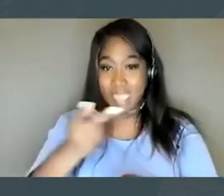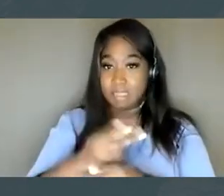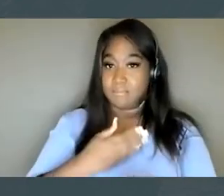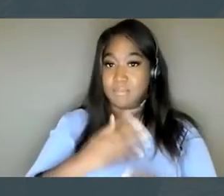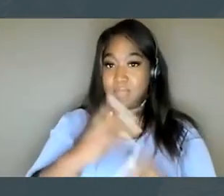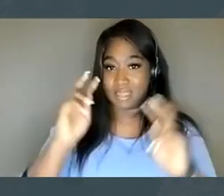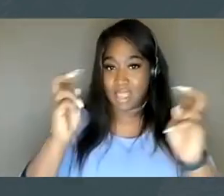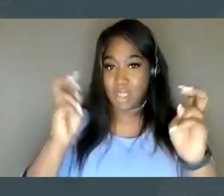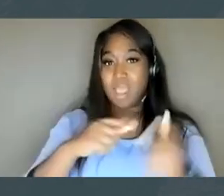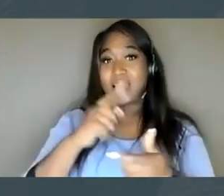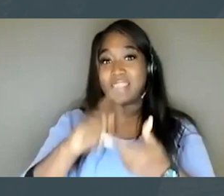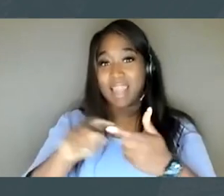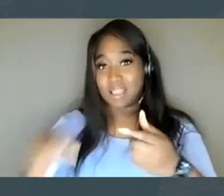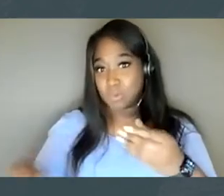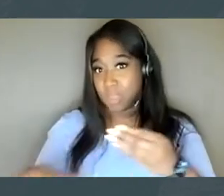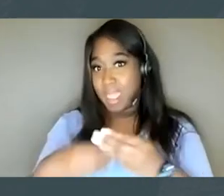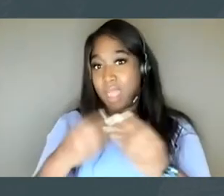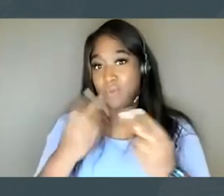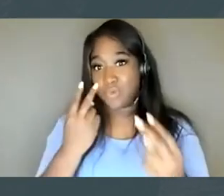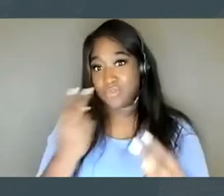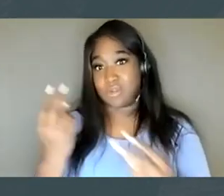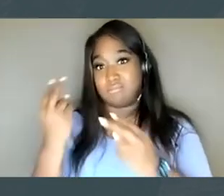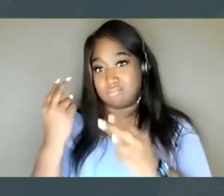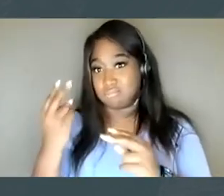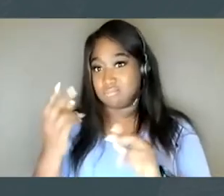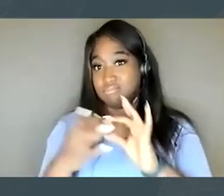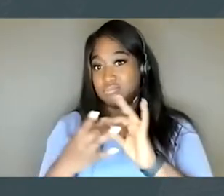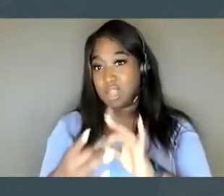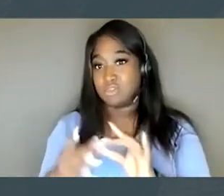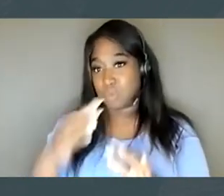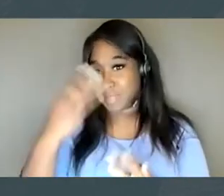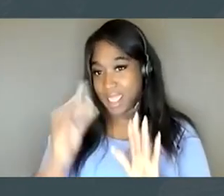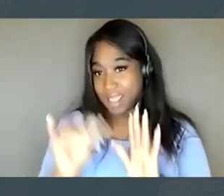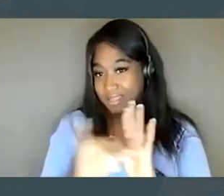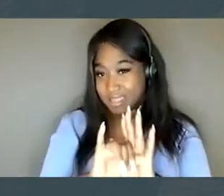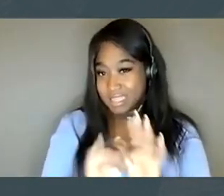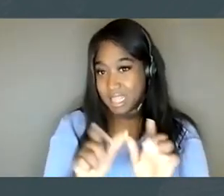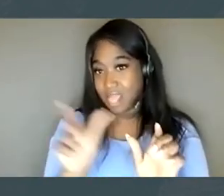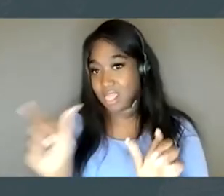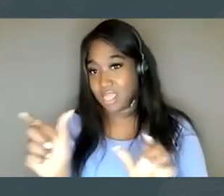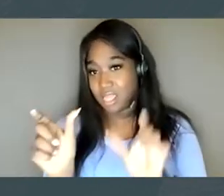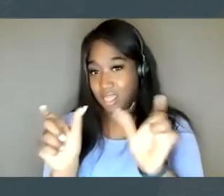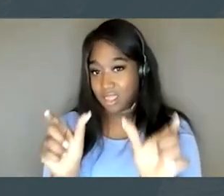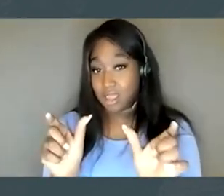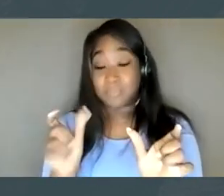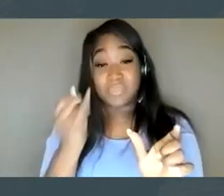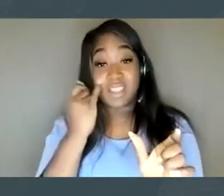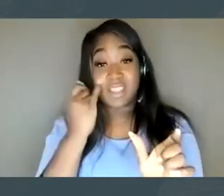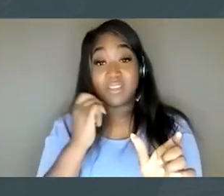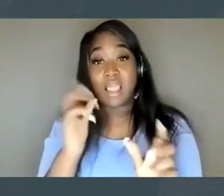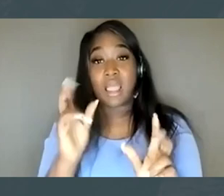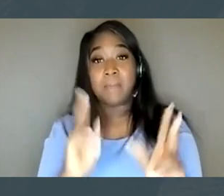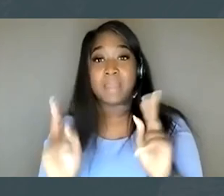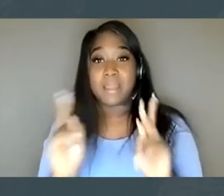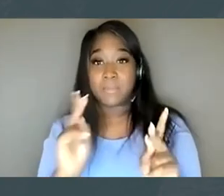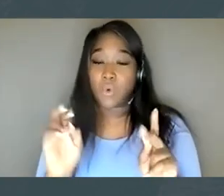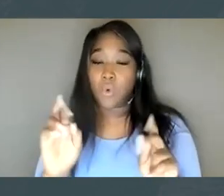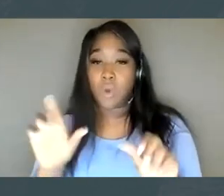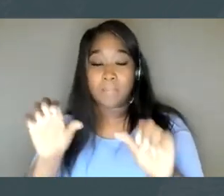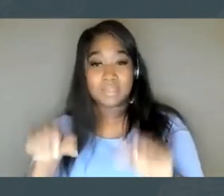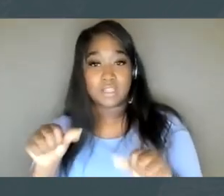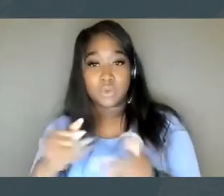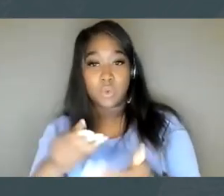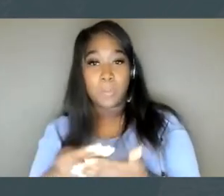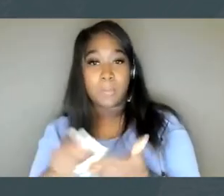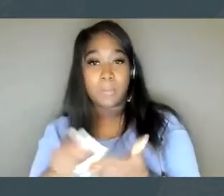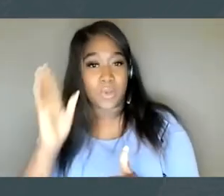to add reflections on the Black identity. Otherwise people, potential buyers would think that it's